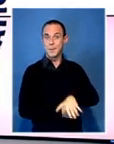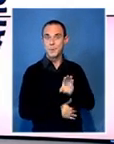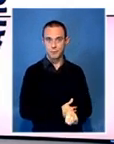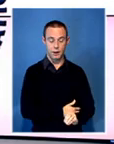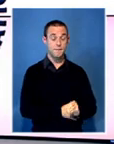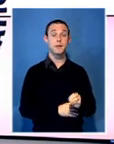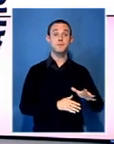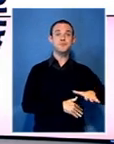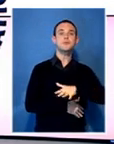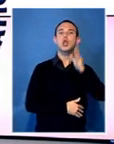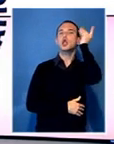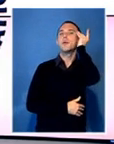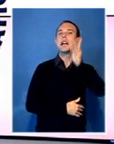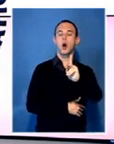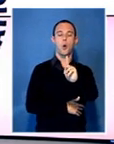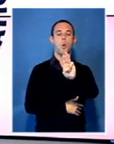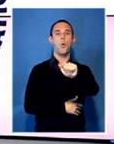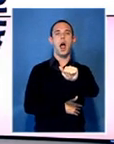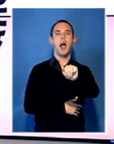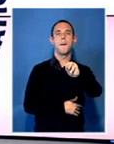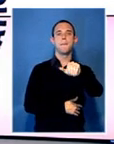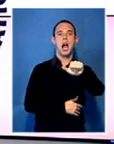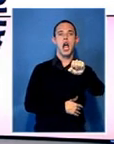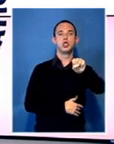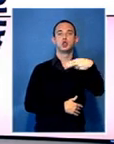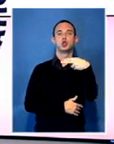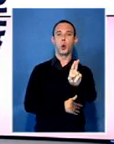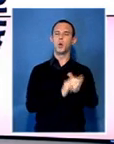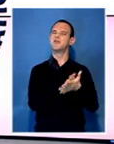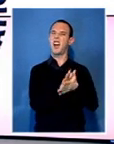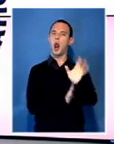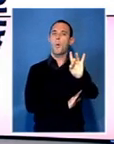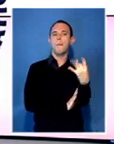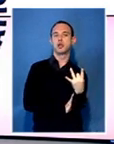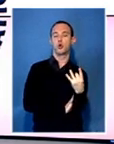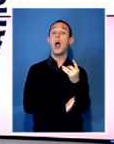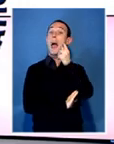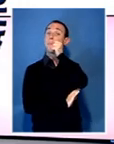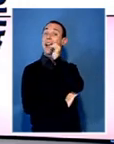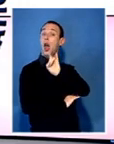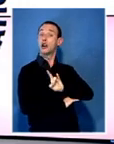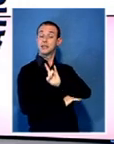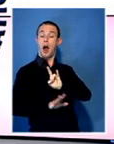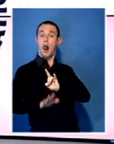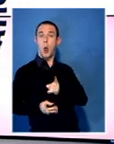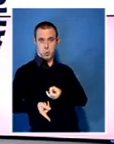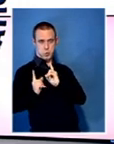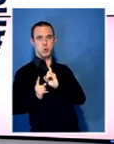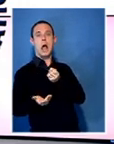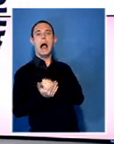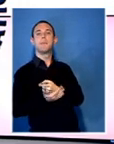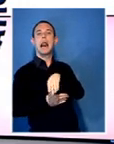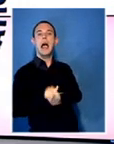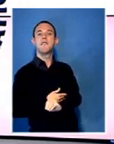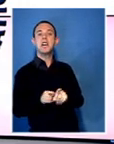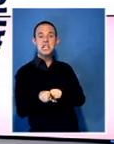elections. The area encompasses the KwaMashu men's hostel, once a feared no-go area. Other political violence and